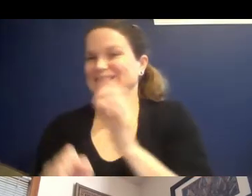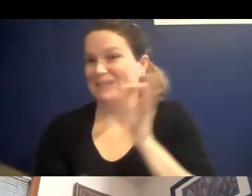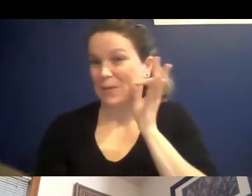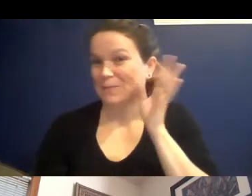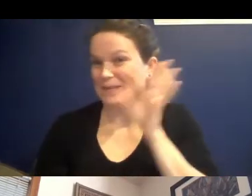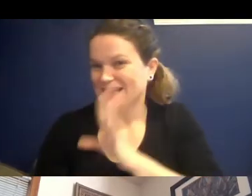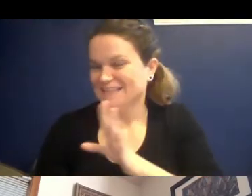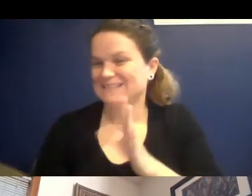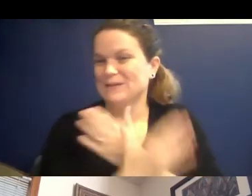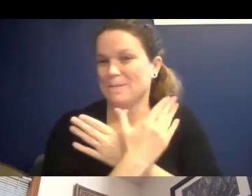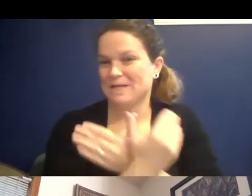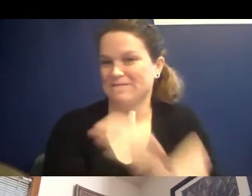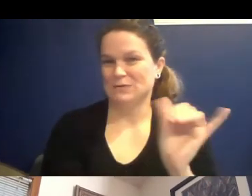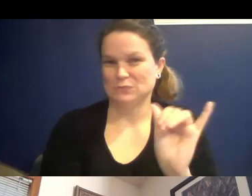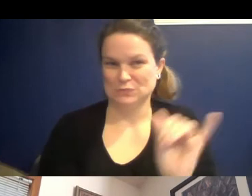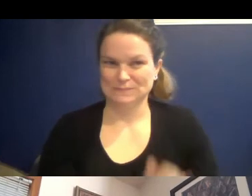butterflies.